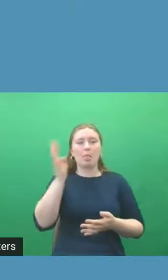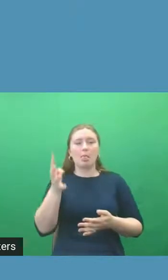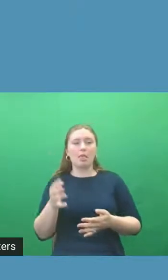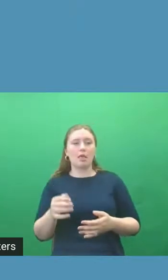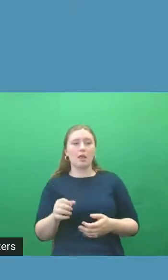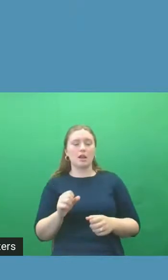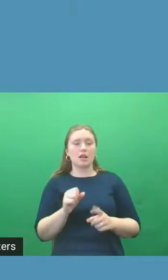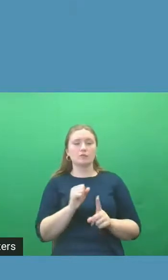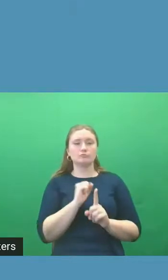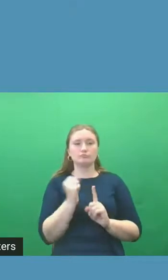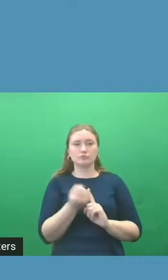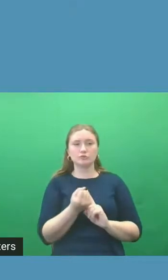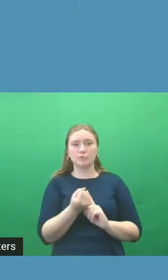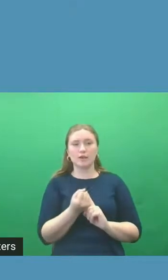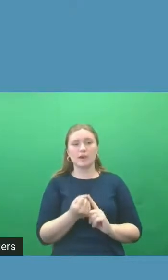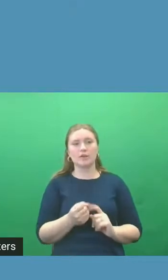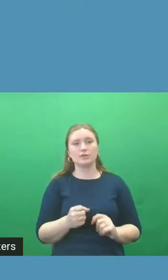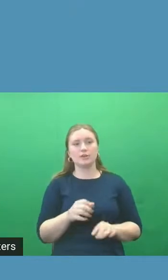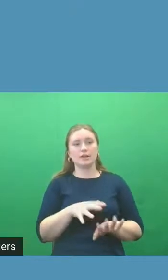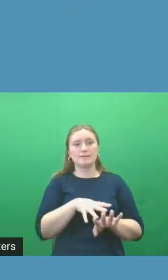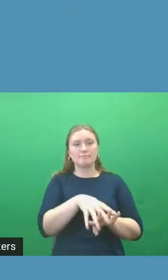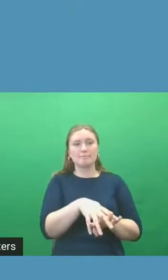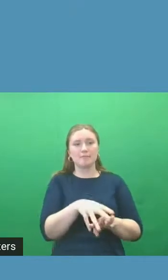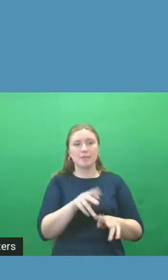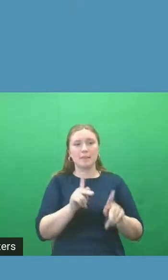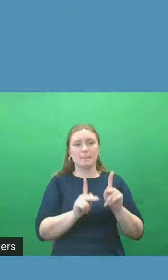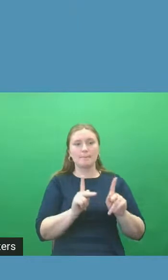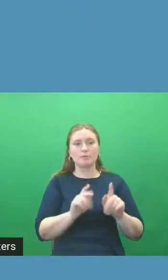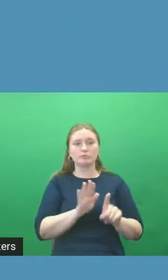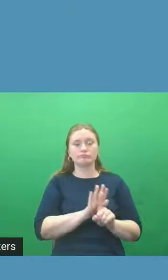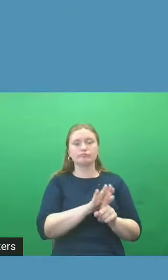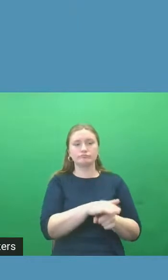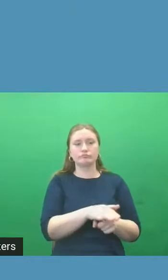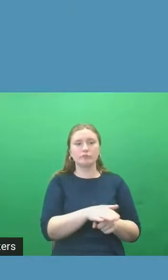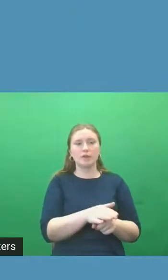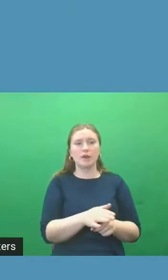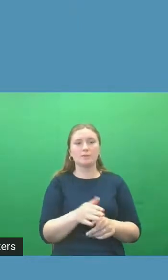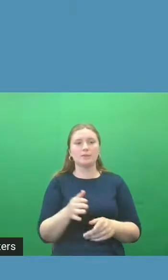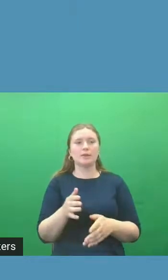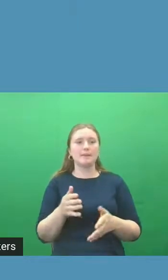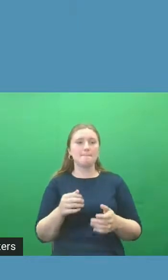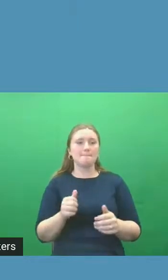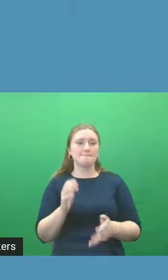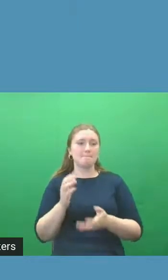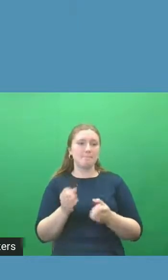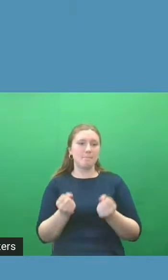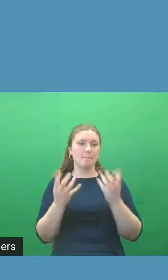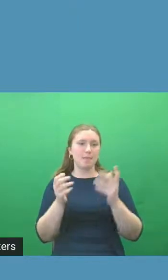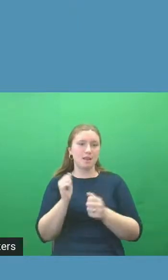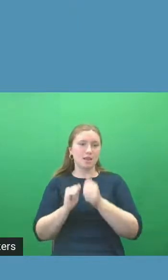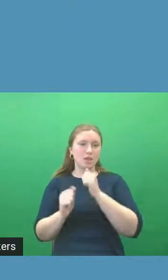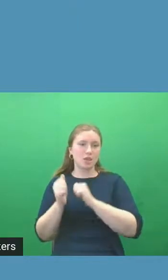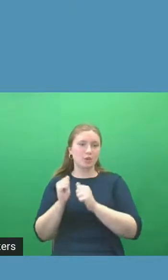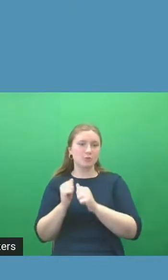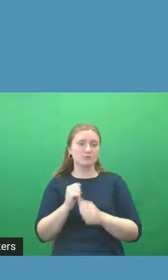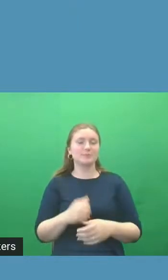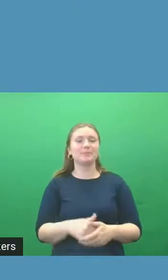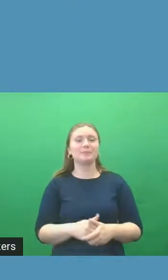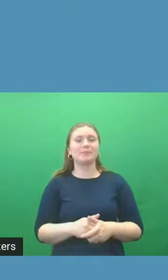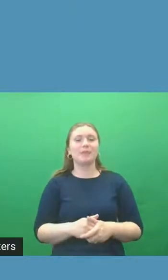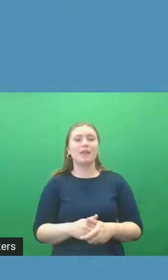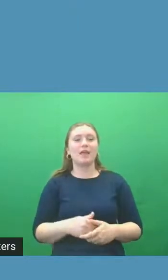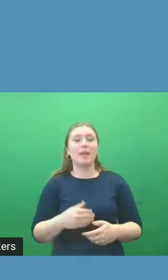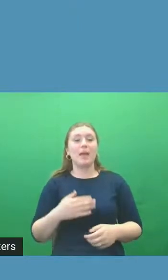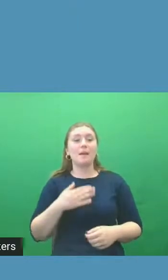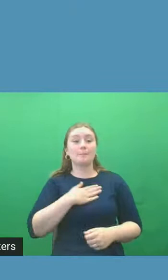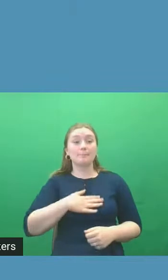erasures of many native peoples throughout the United States and beyond. We ask you to reflect on the place where you reside and work, and to respect the